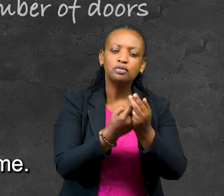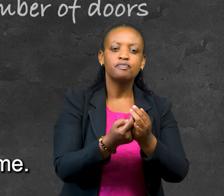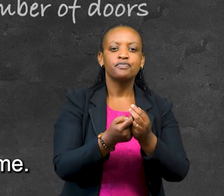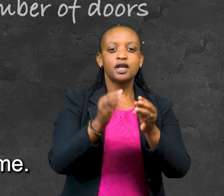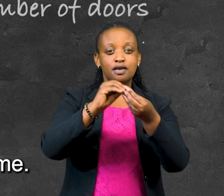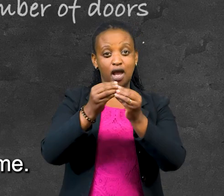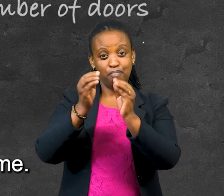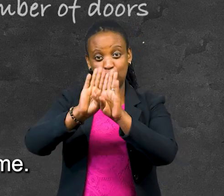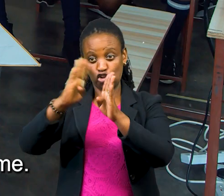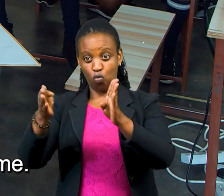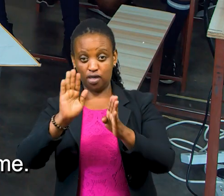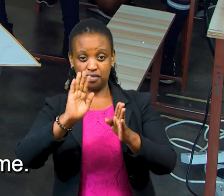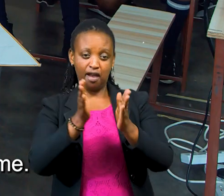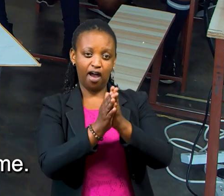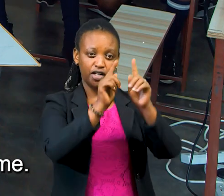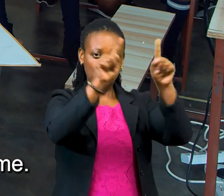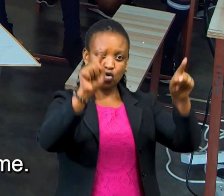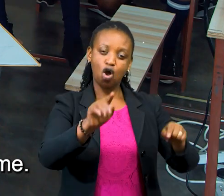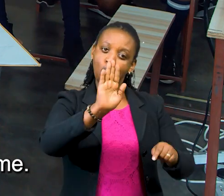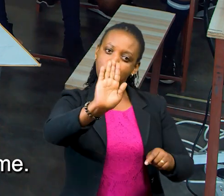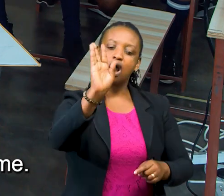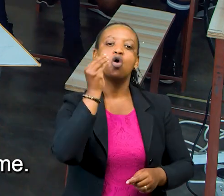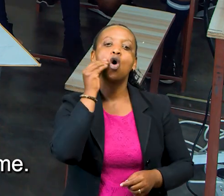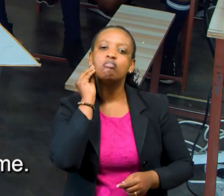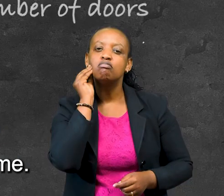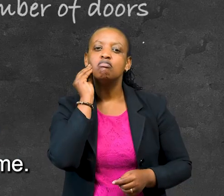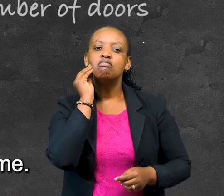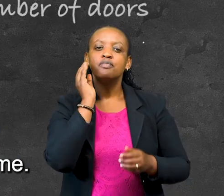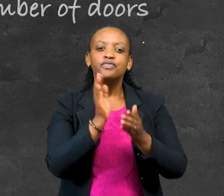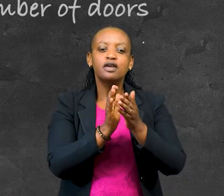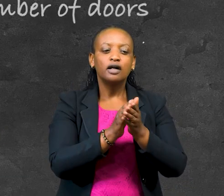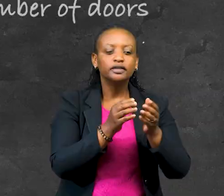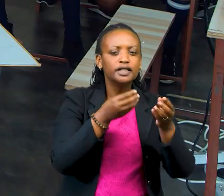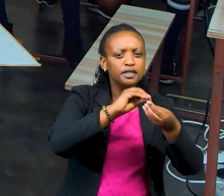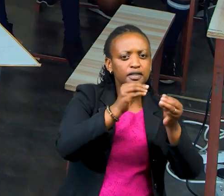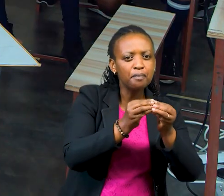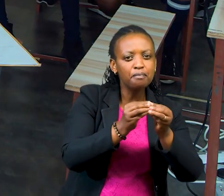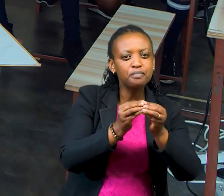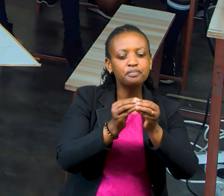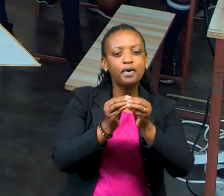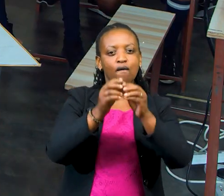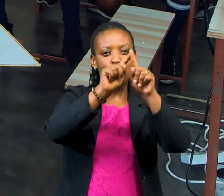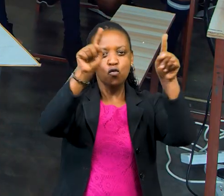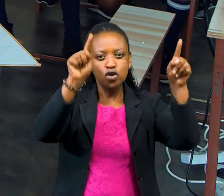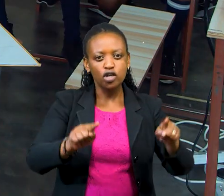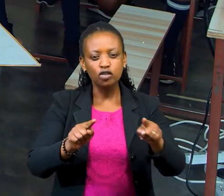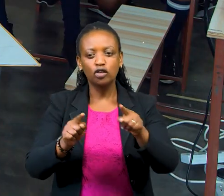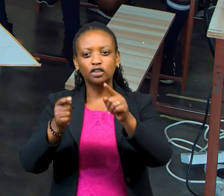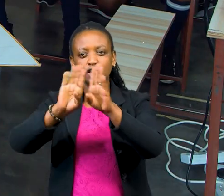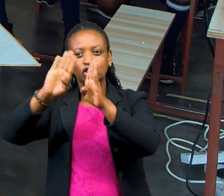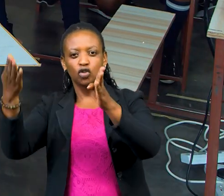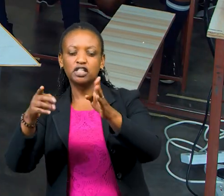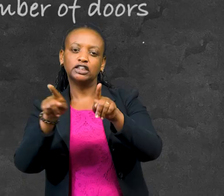have to count the number of doors and windows you have at your home. and express the number of